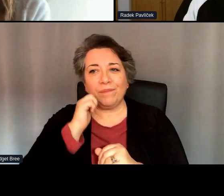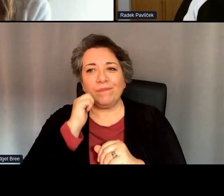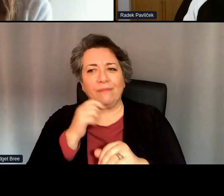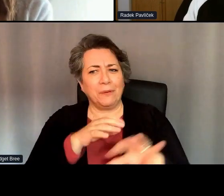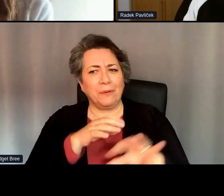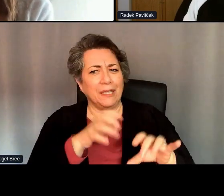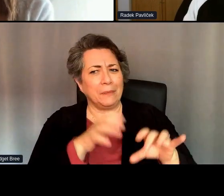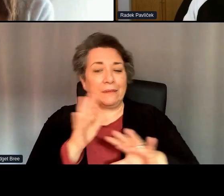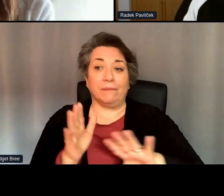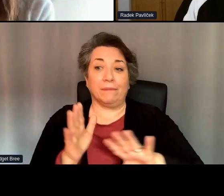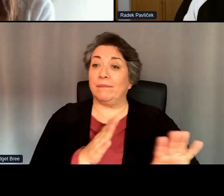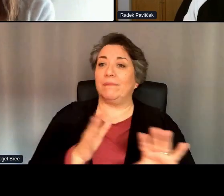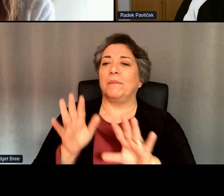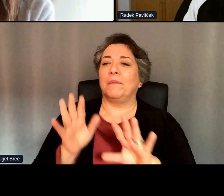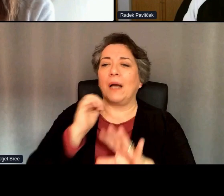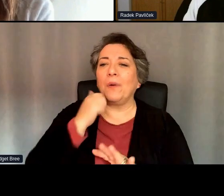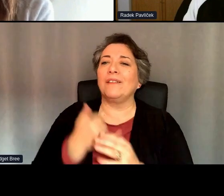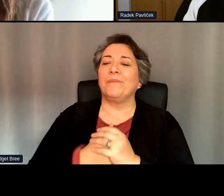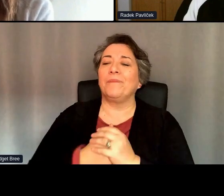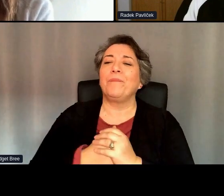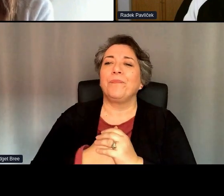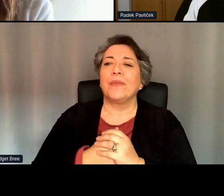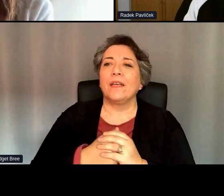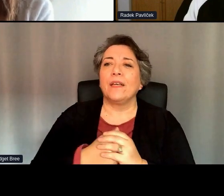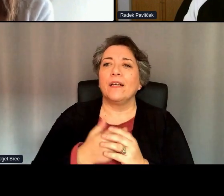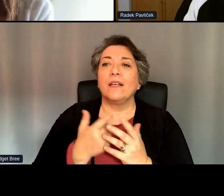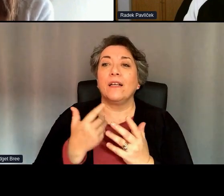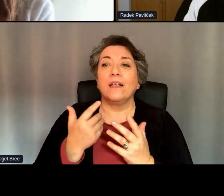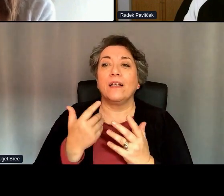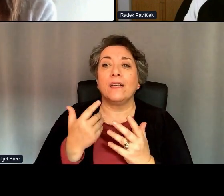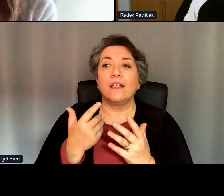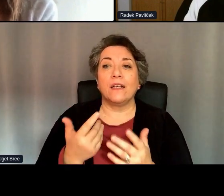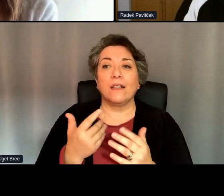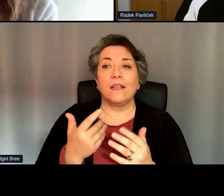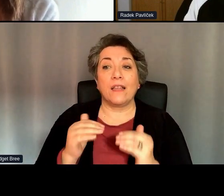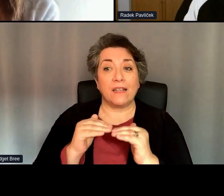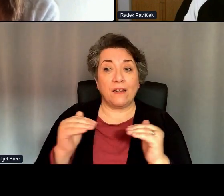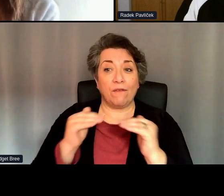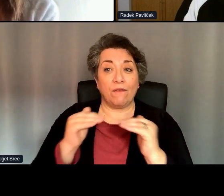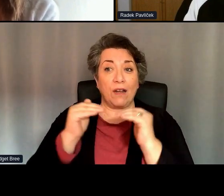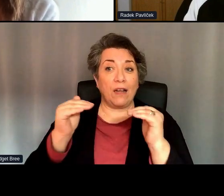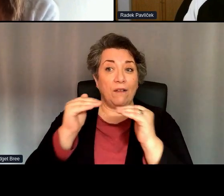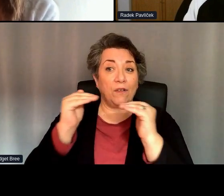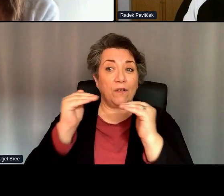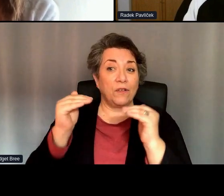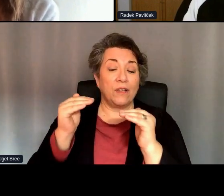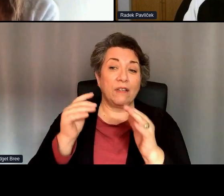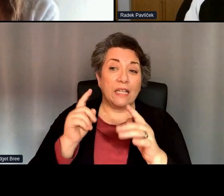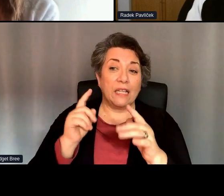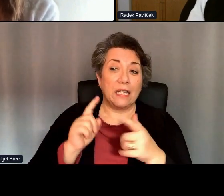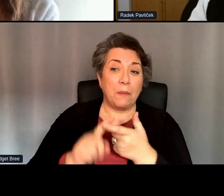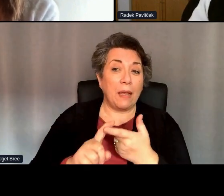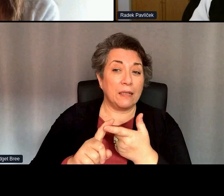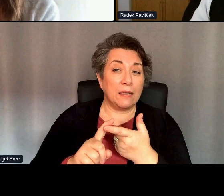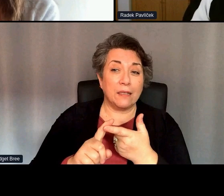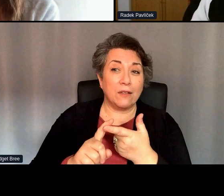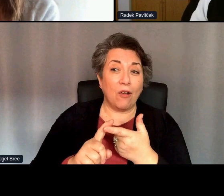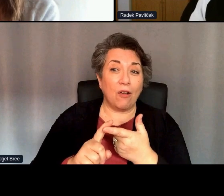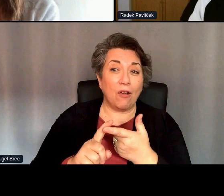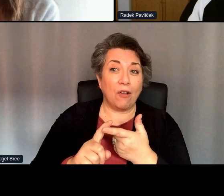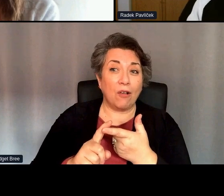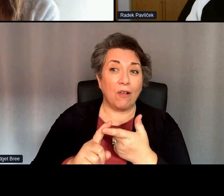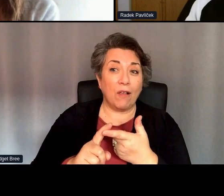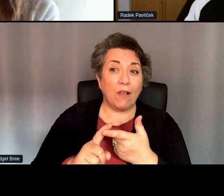just send the information. Yeah, absolutely. Basically, the different levels depends on the number of